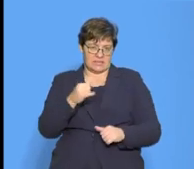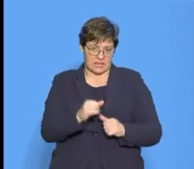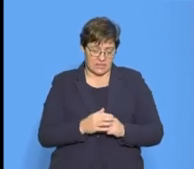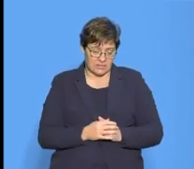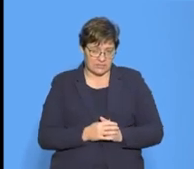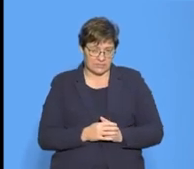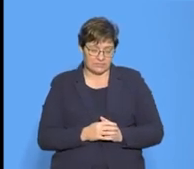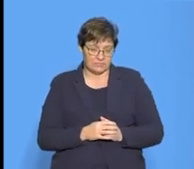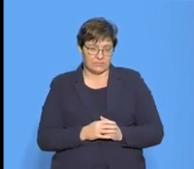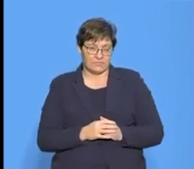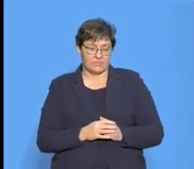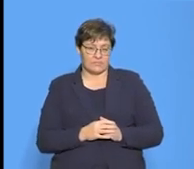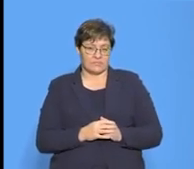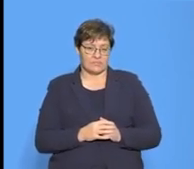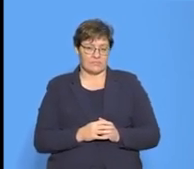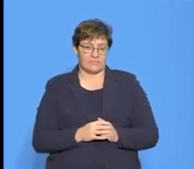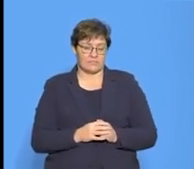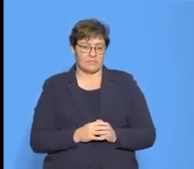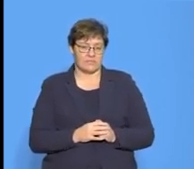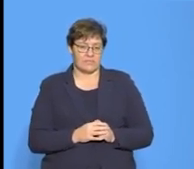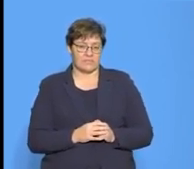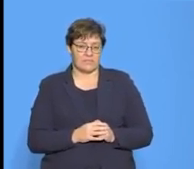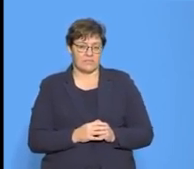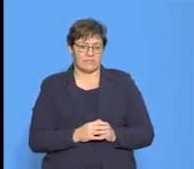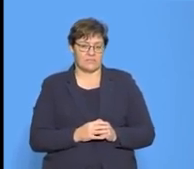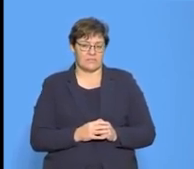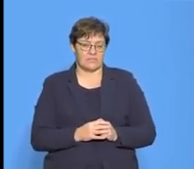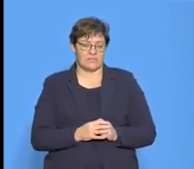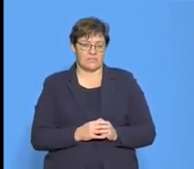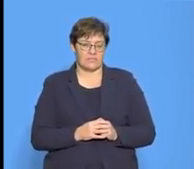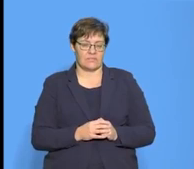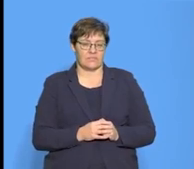only species that is extant.